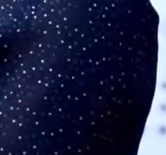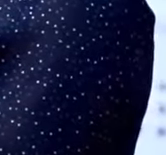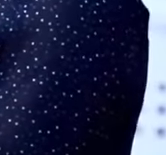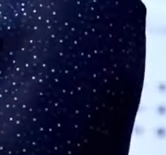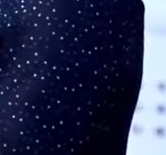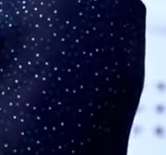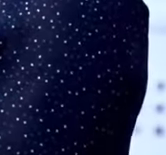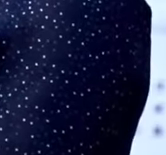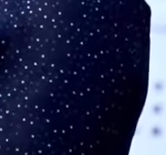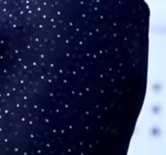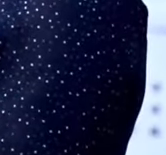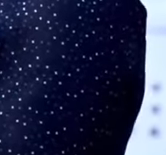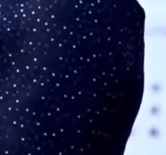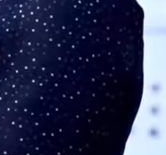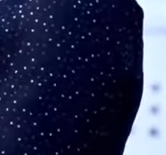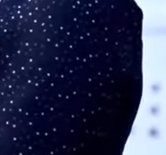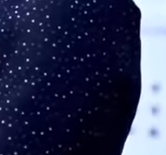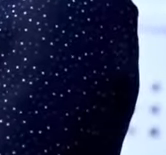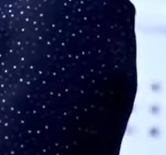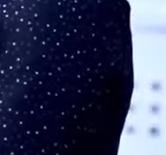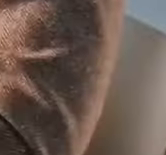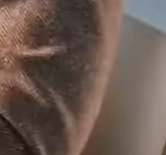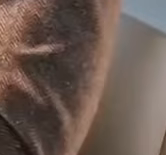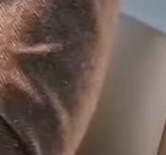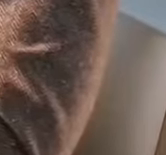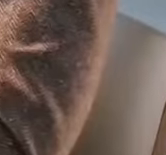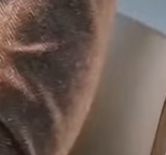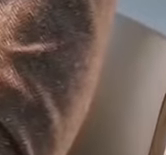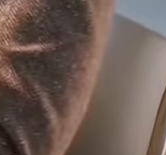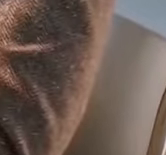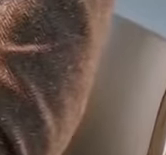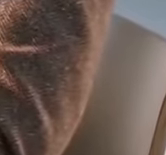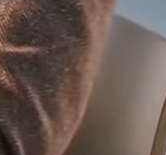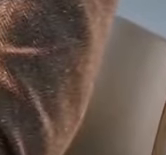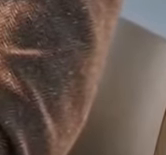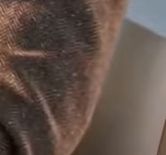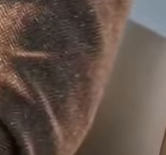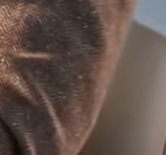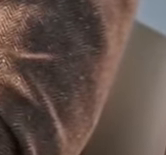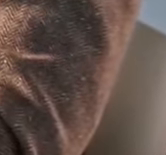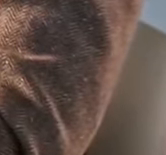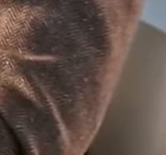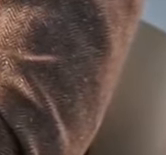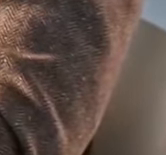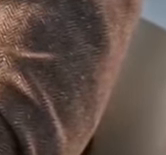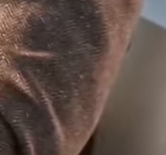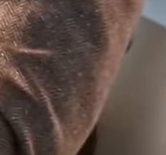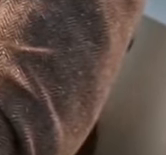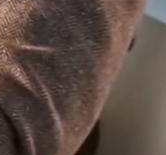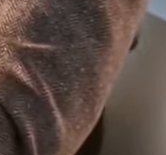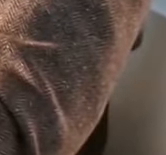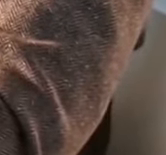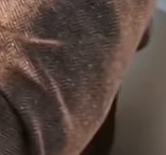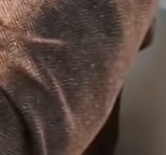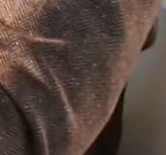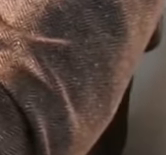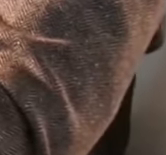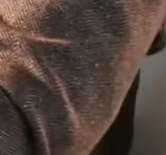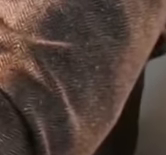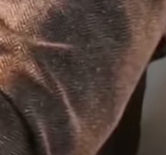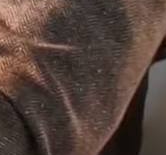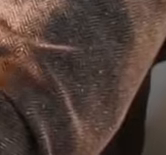forex risk, the working capital finance you need, letters of credit or guarantees are covered by a partner you can